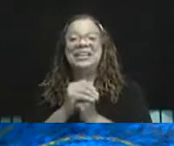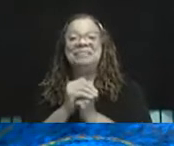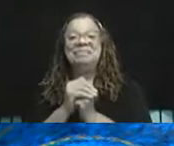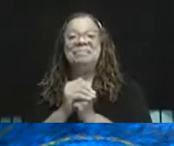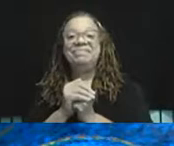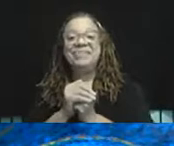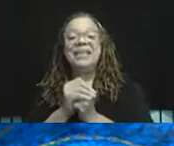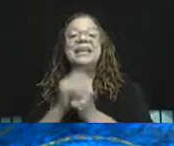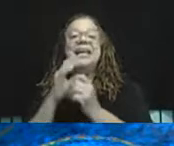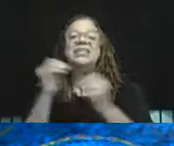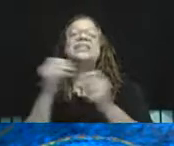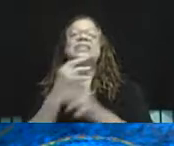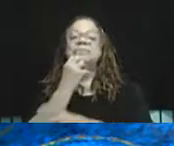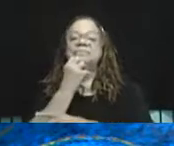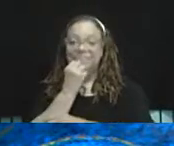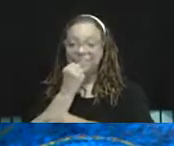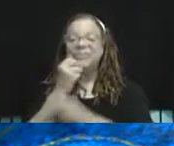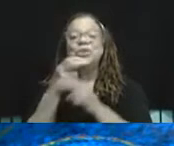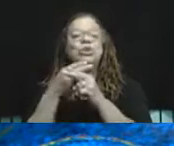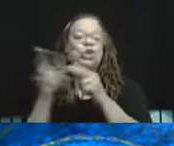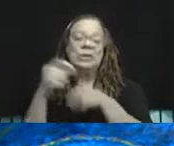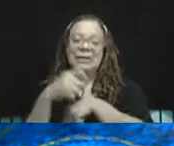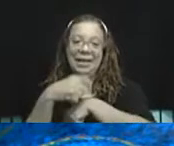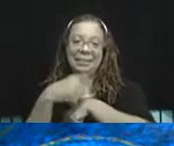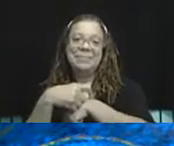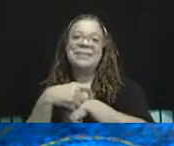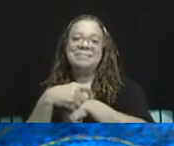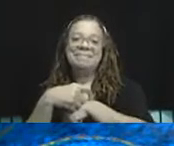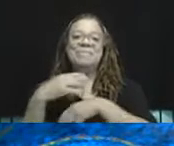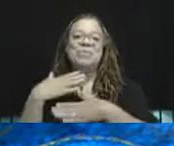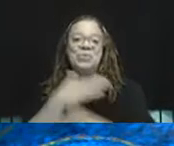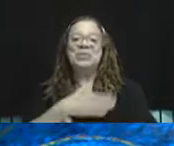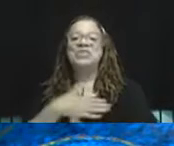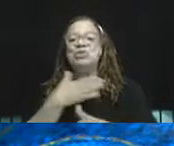to treasure those like short moments. Sure.